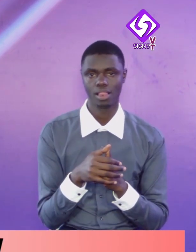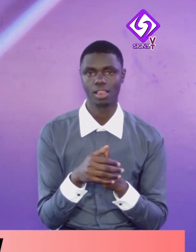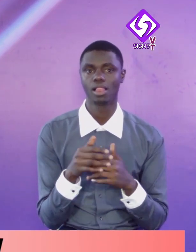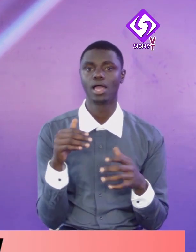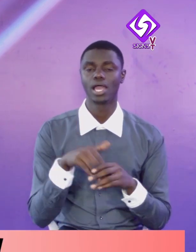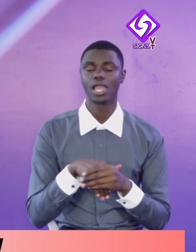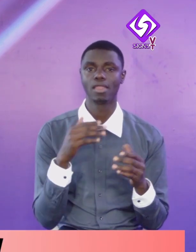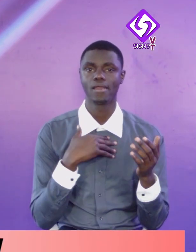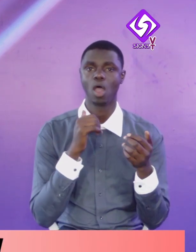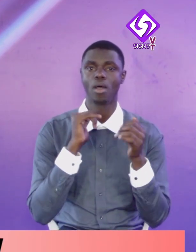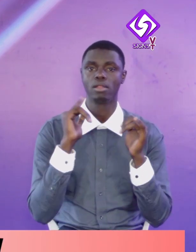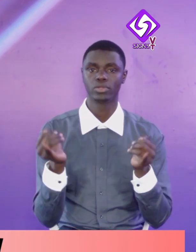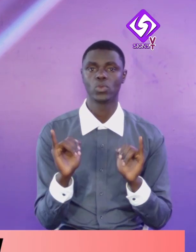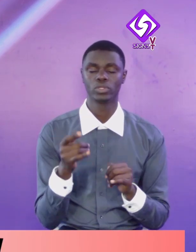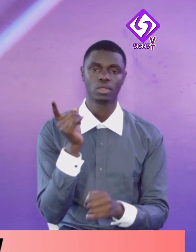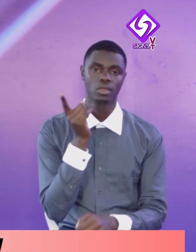our bulletins tomorrow.